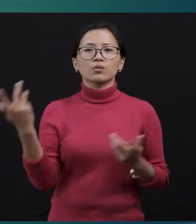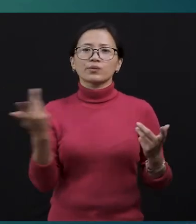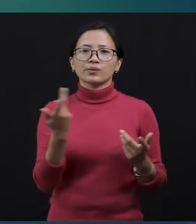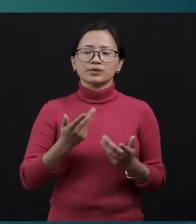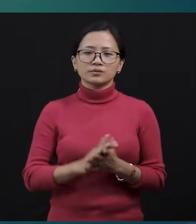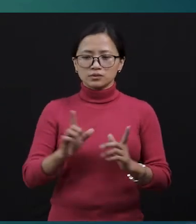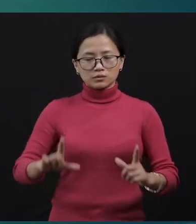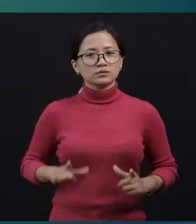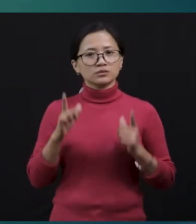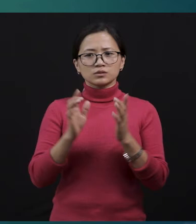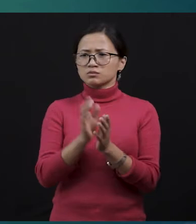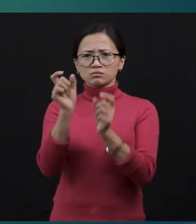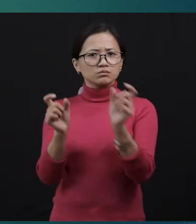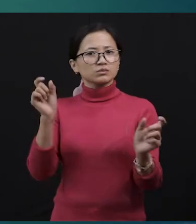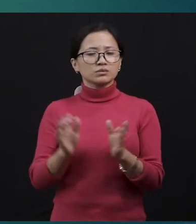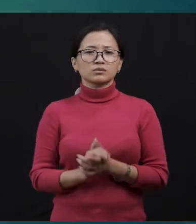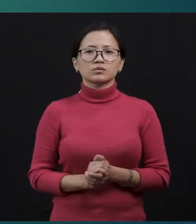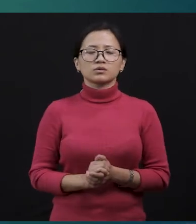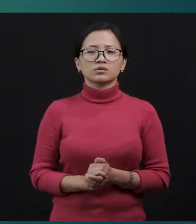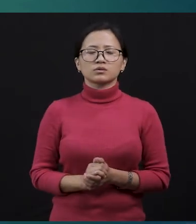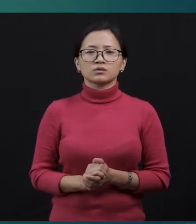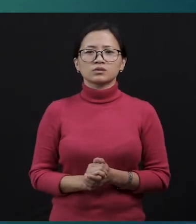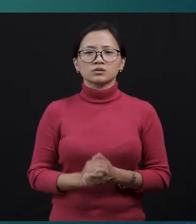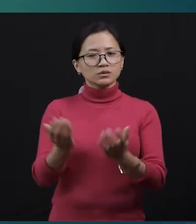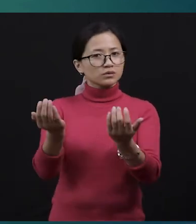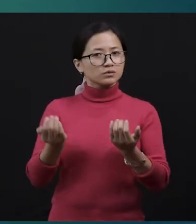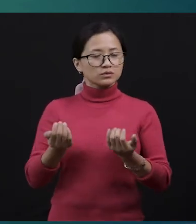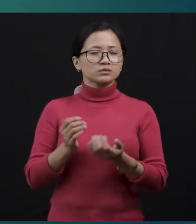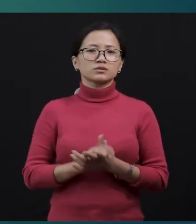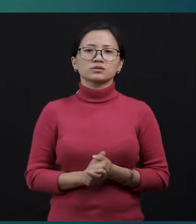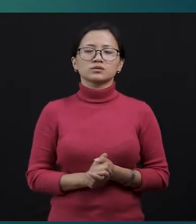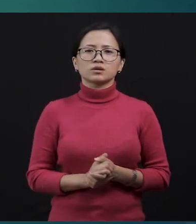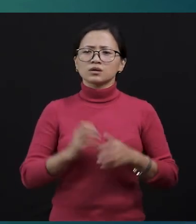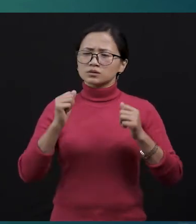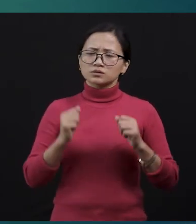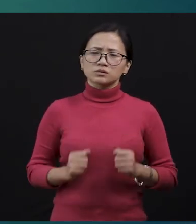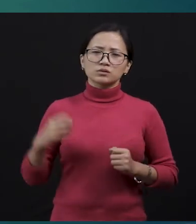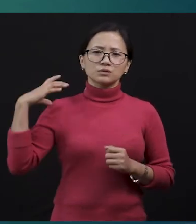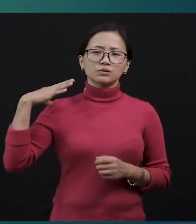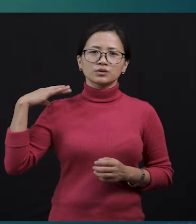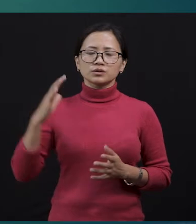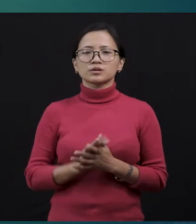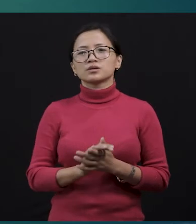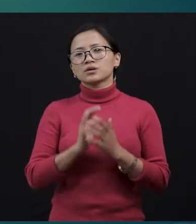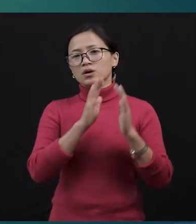whether the lives of these people, of these 7 people, were saved or not. They were just sitting, waiting and